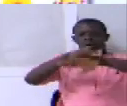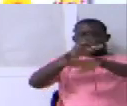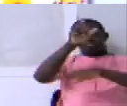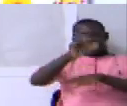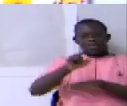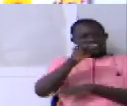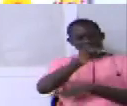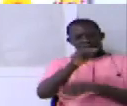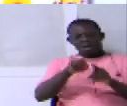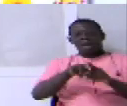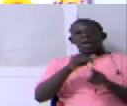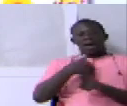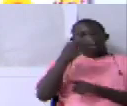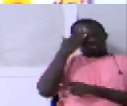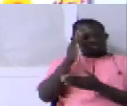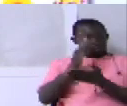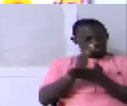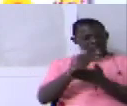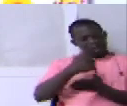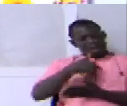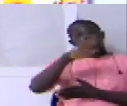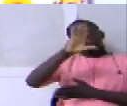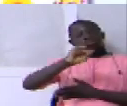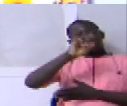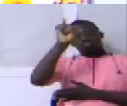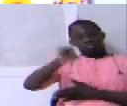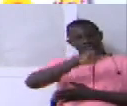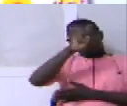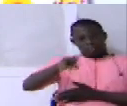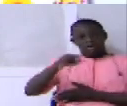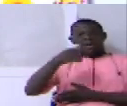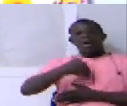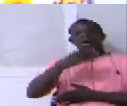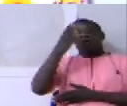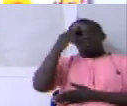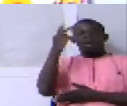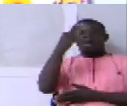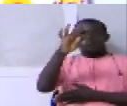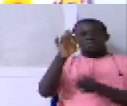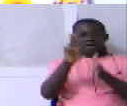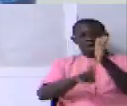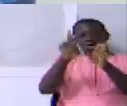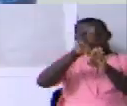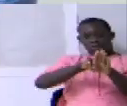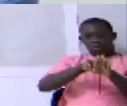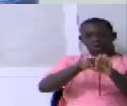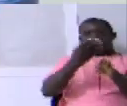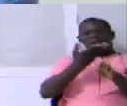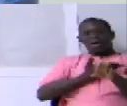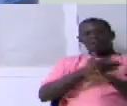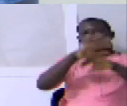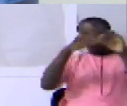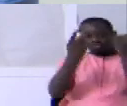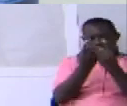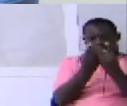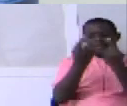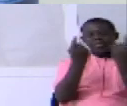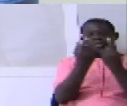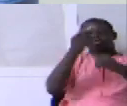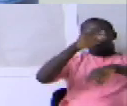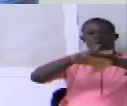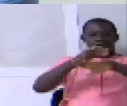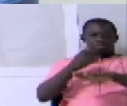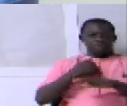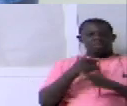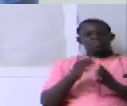I did wrong. So I know if I report, there are measures that will be taken against me. The important... Andu nalo na komman